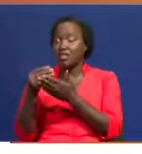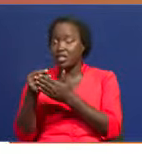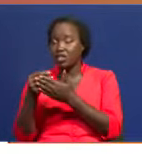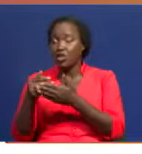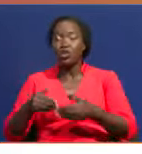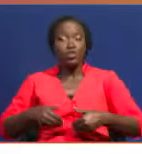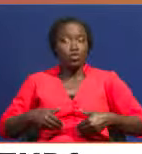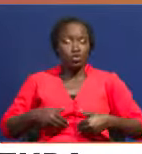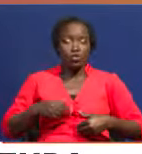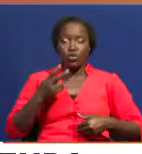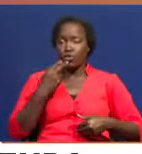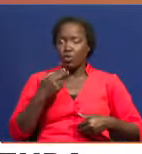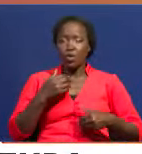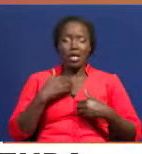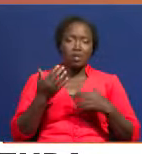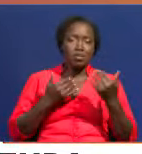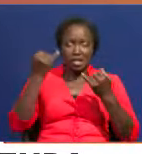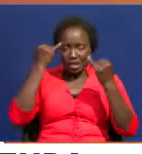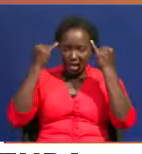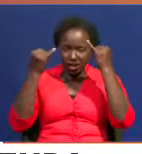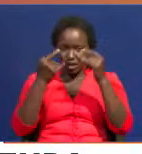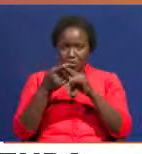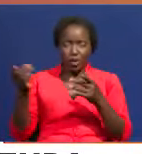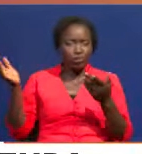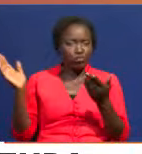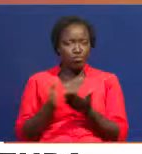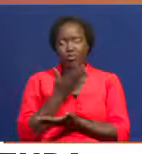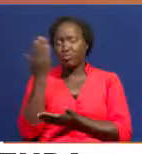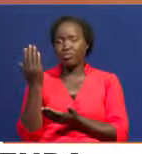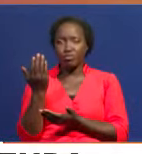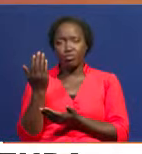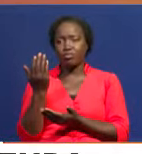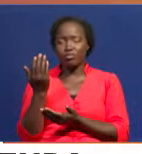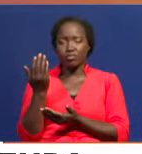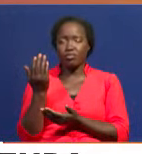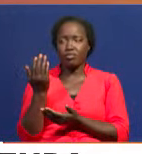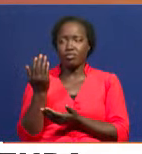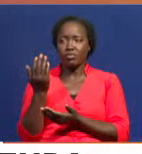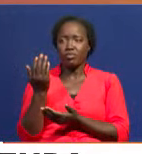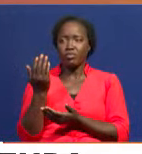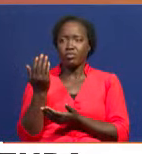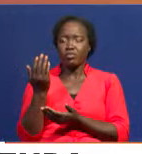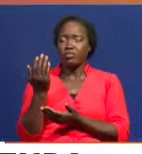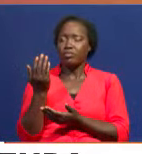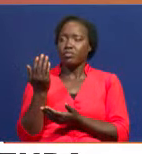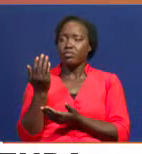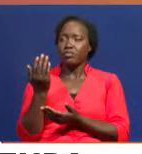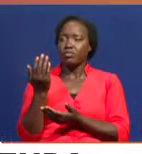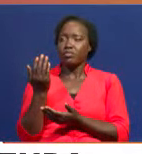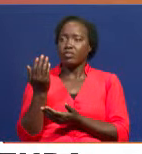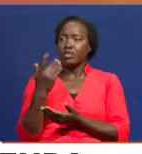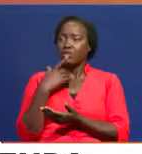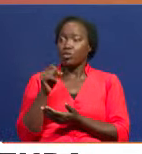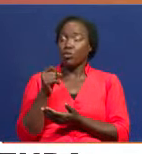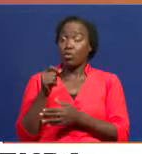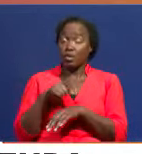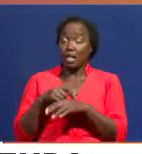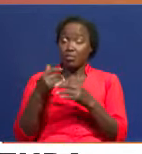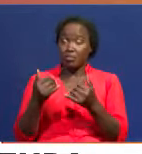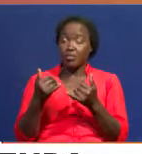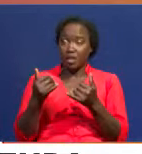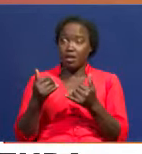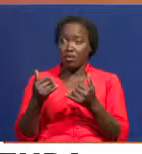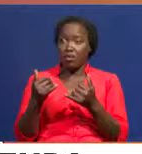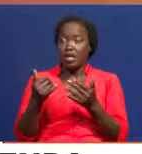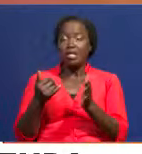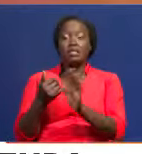youths who had business ideas, but we saw that the government slashed its budget to close to half, went away. So it's high time they revived